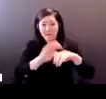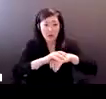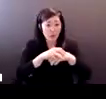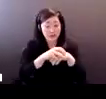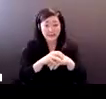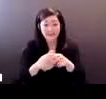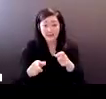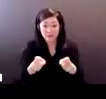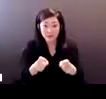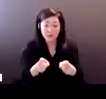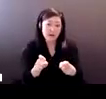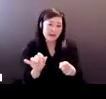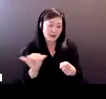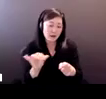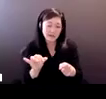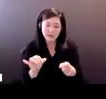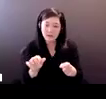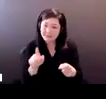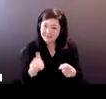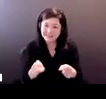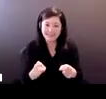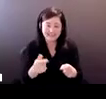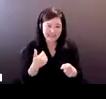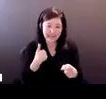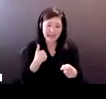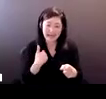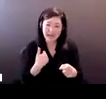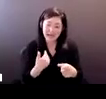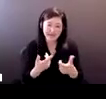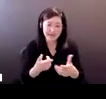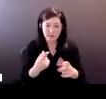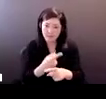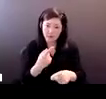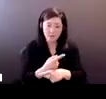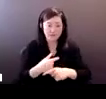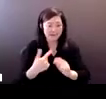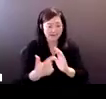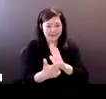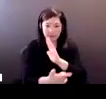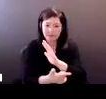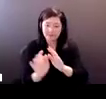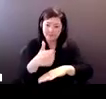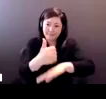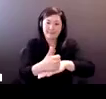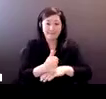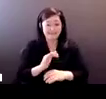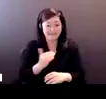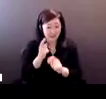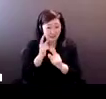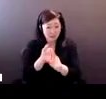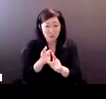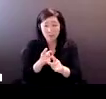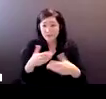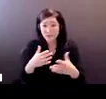the conversation about appropriate legislation. Our goal is to ensure that our older people